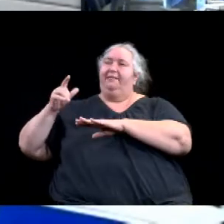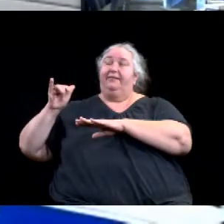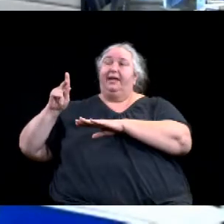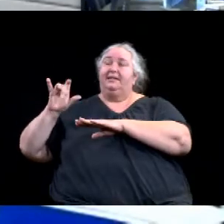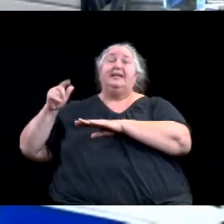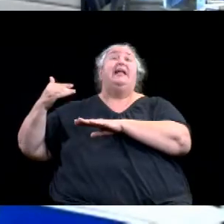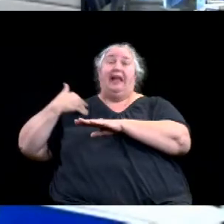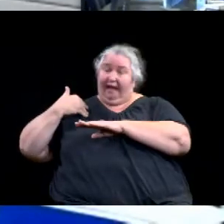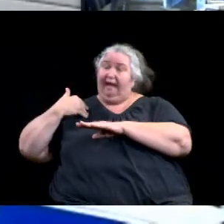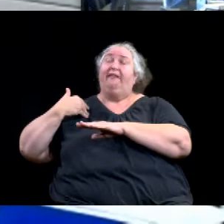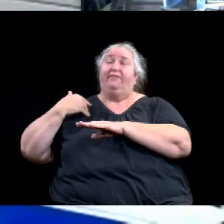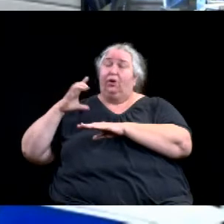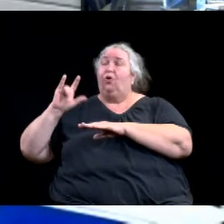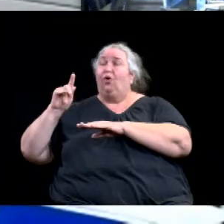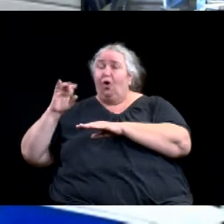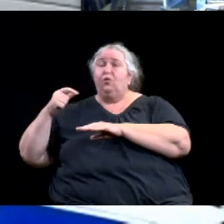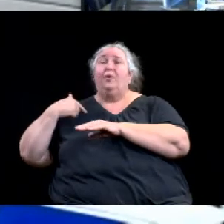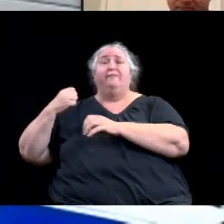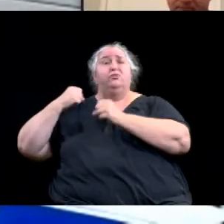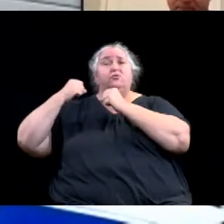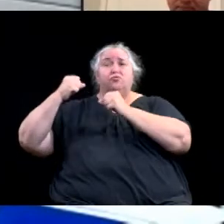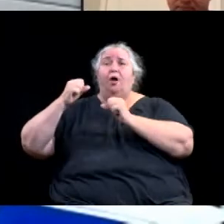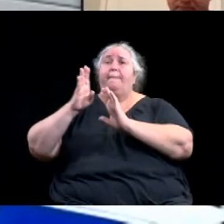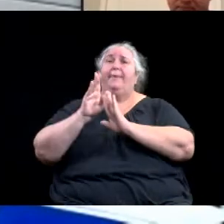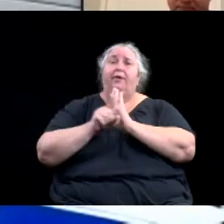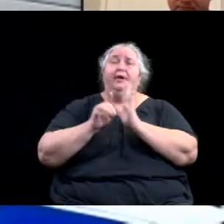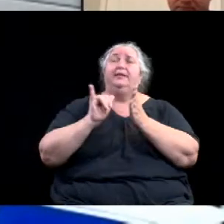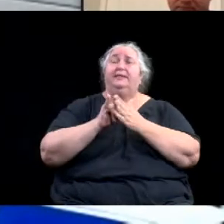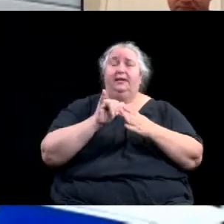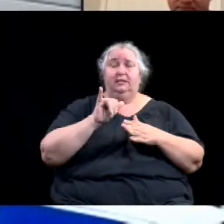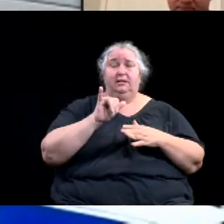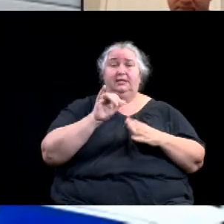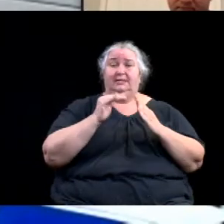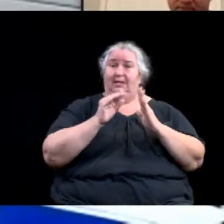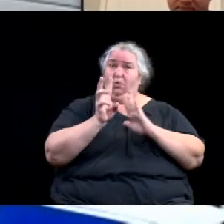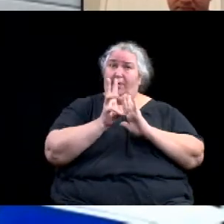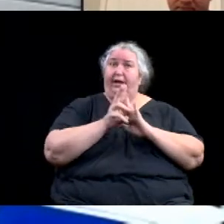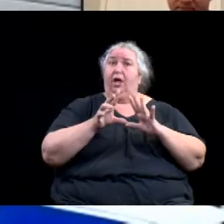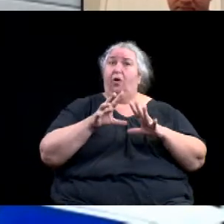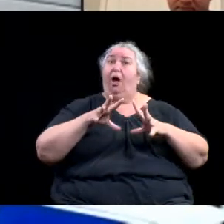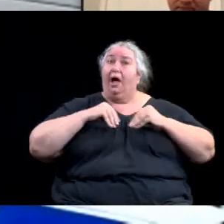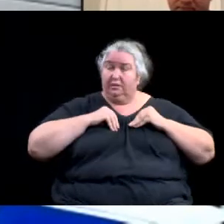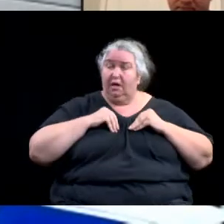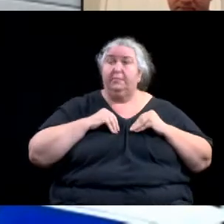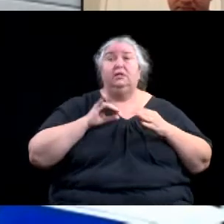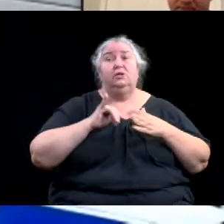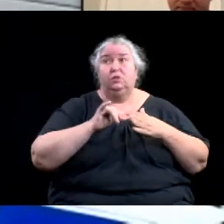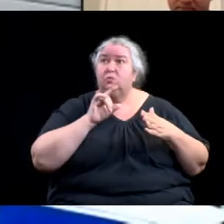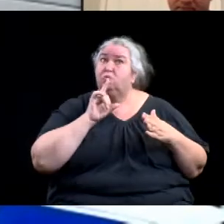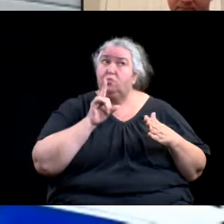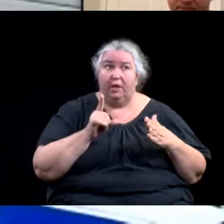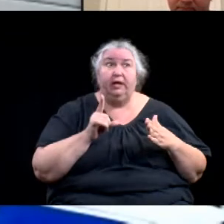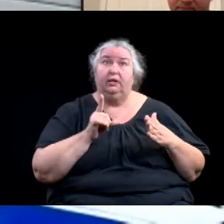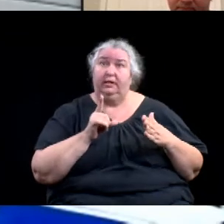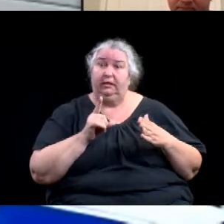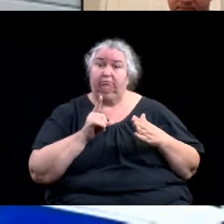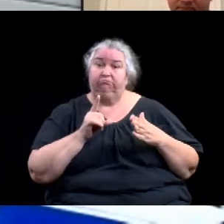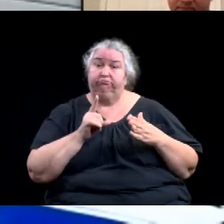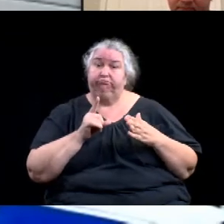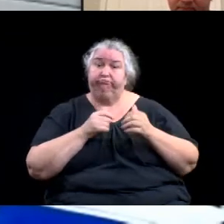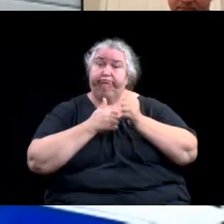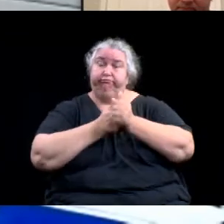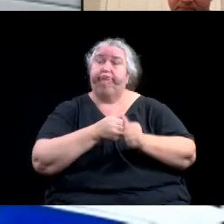the ISO number one rating that the city has, and that is fantastic. Our staff